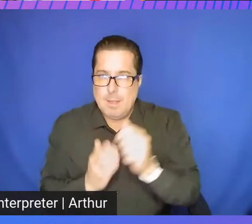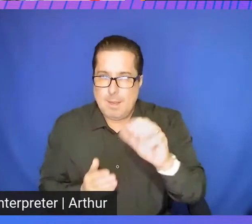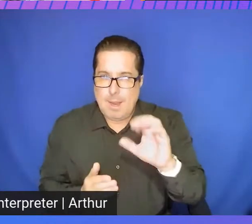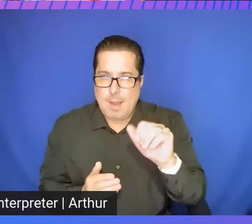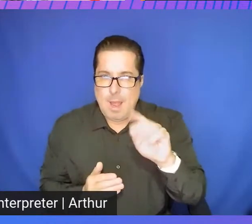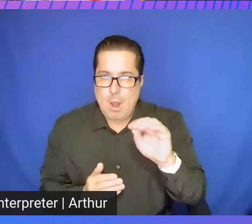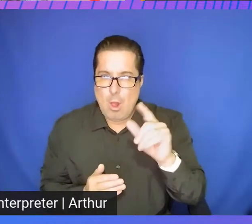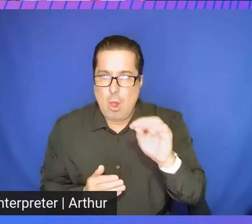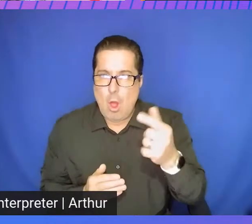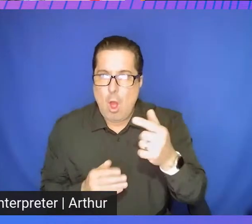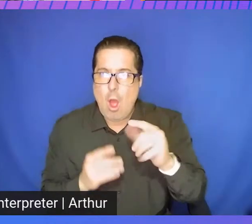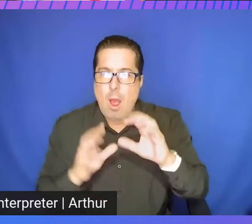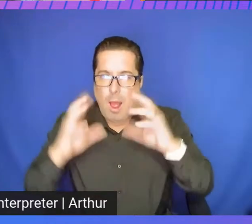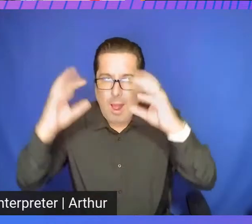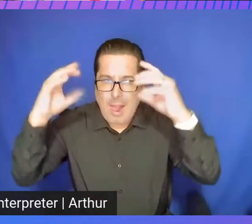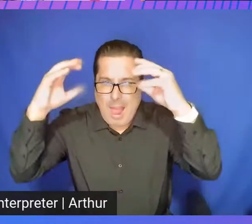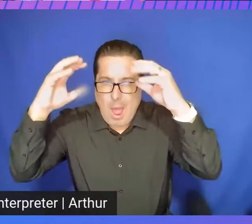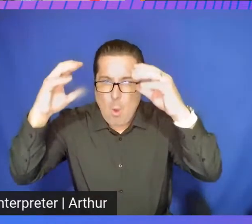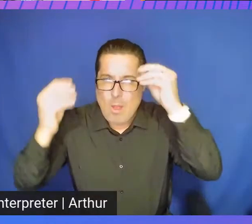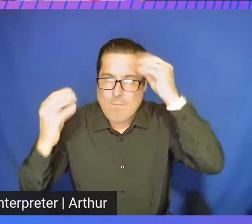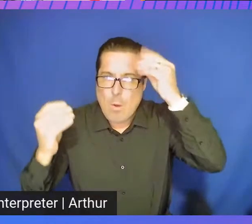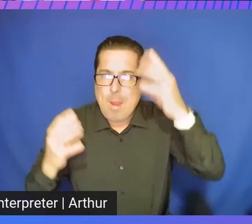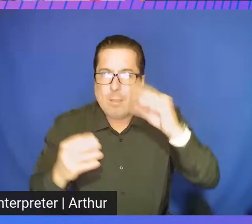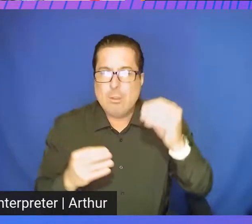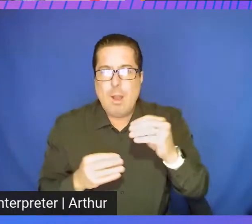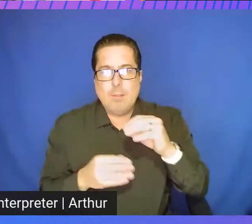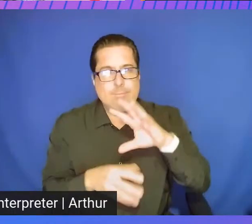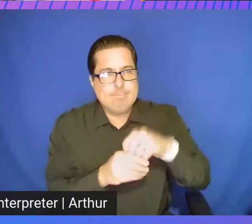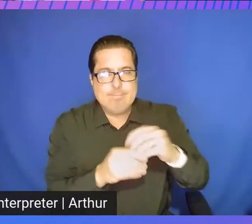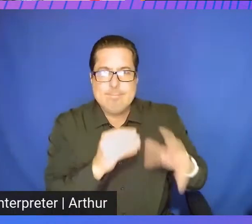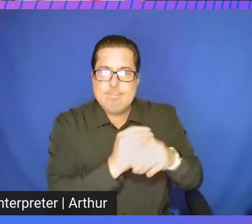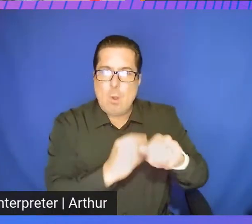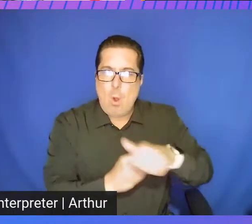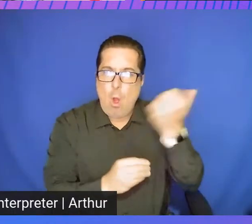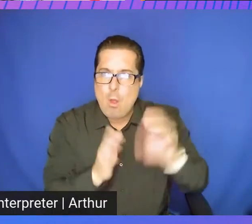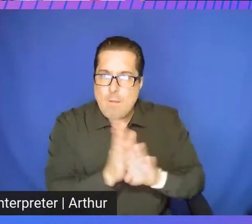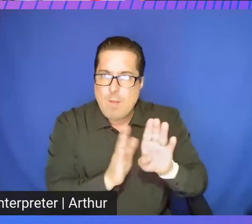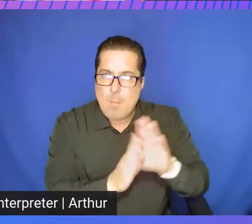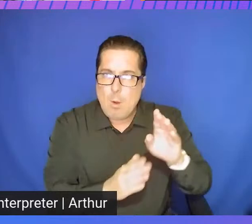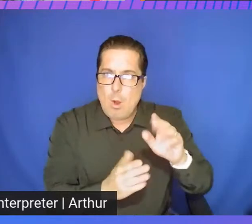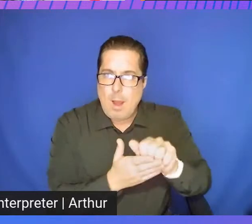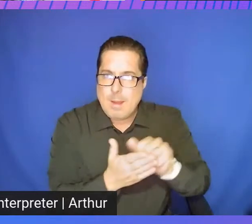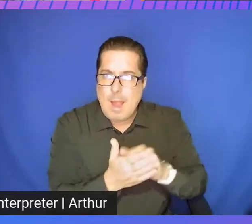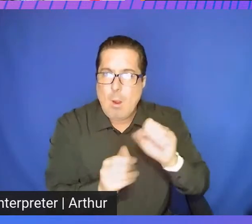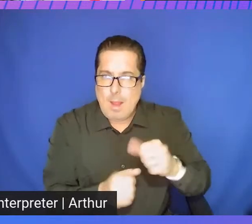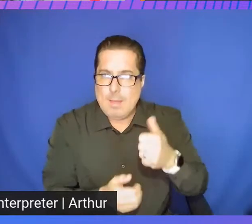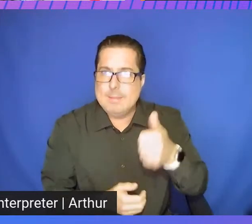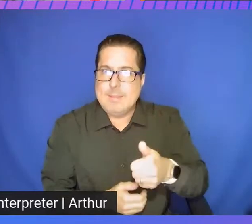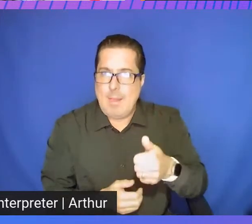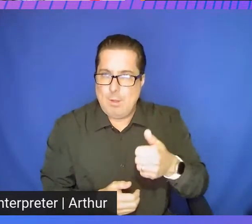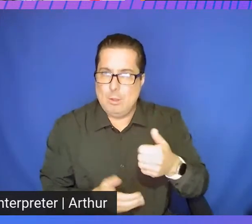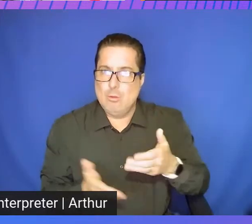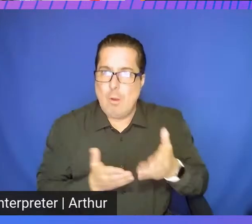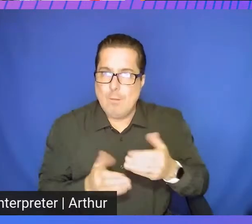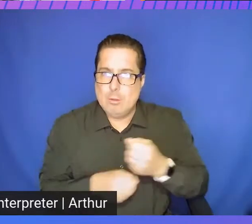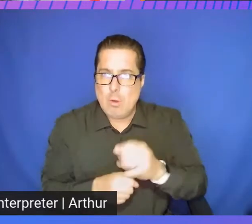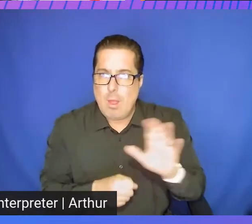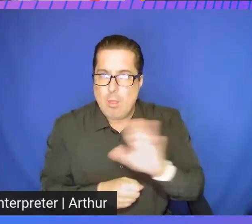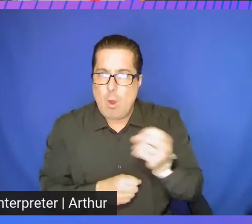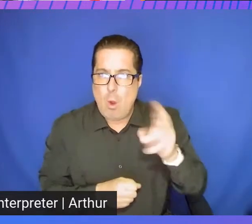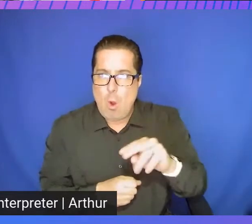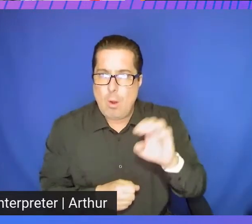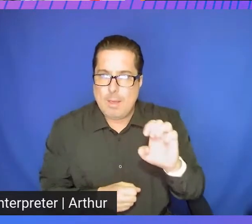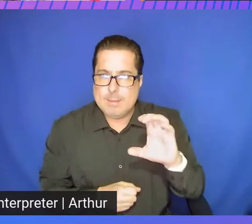define CloudFormation templates and then share them out to the developer account. And so then they can self-service create their own ECS